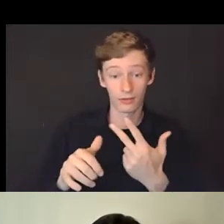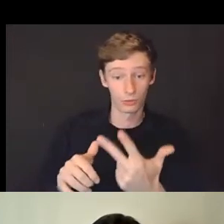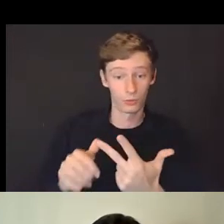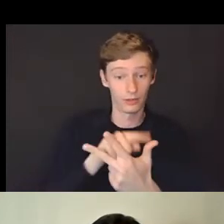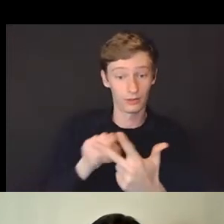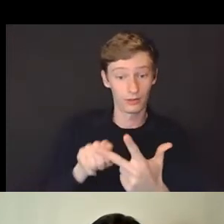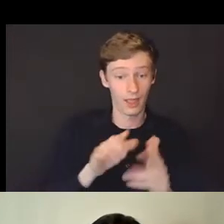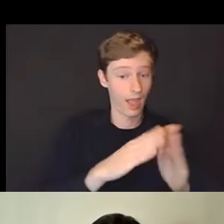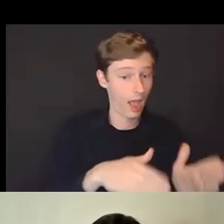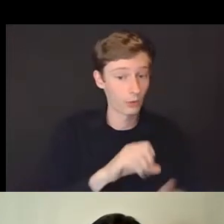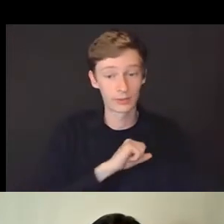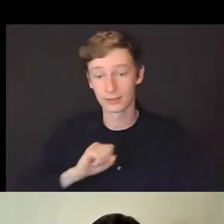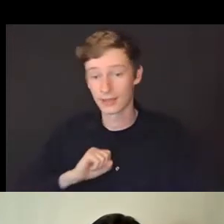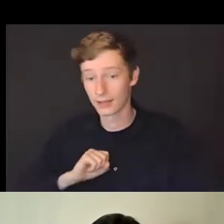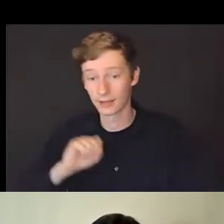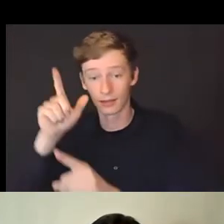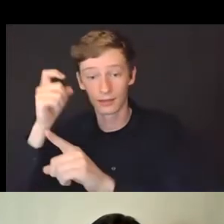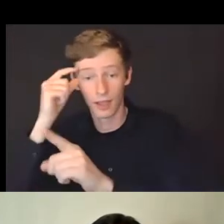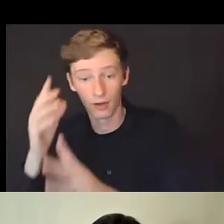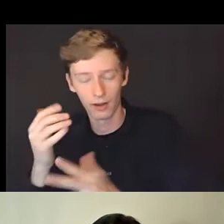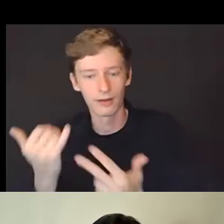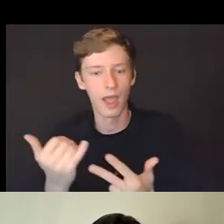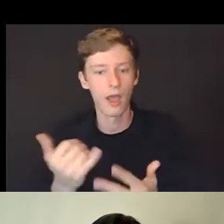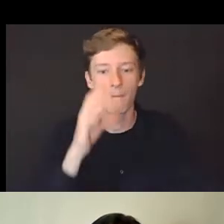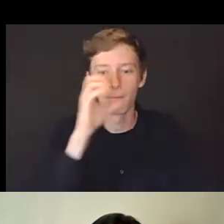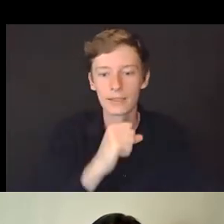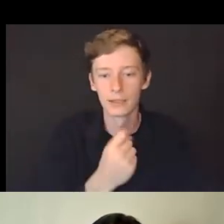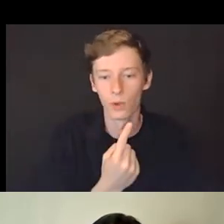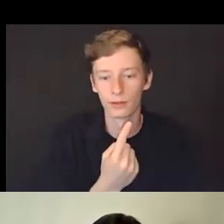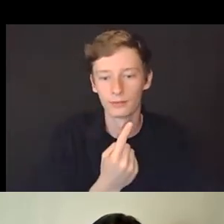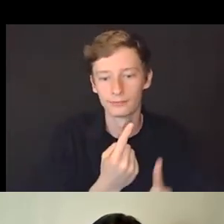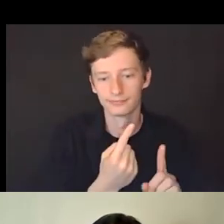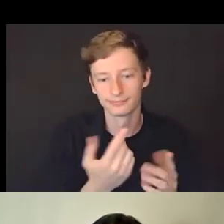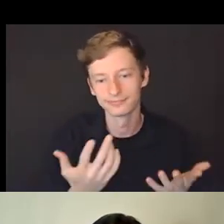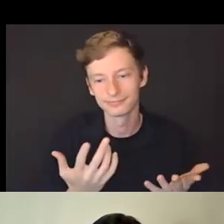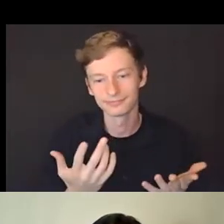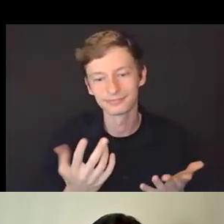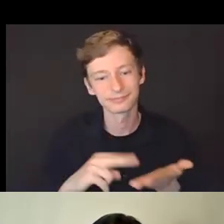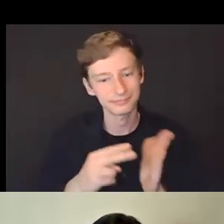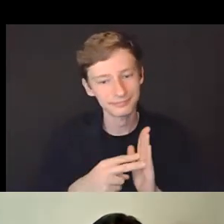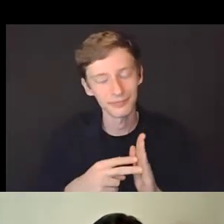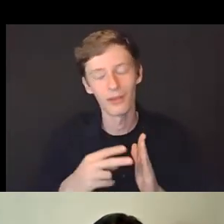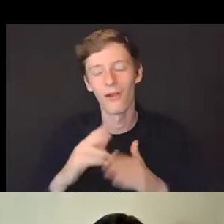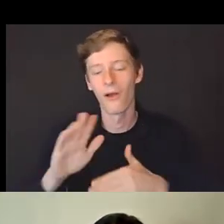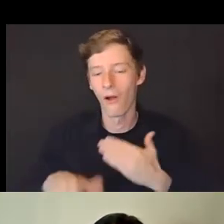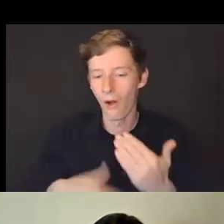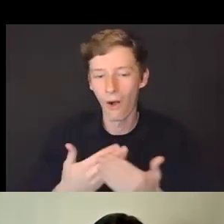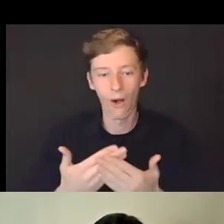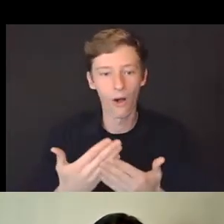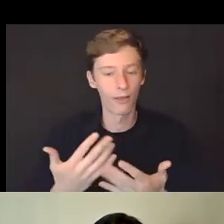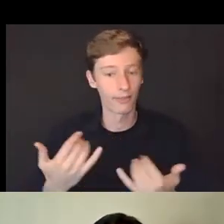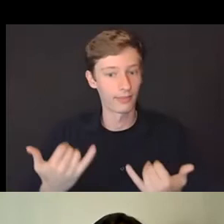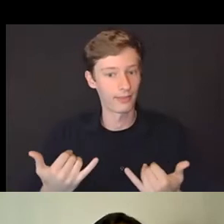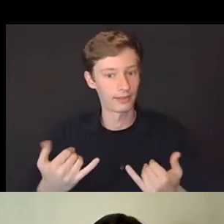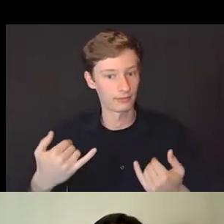us. And we will not be able to make progress. We're going to have to take all the energy we have to